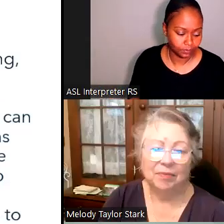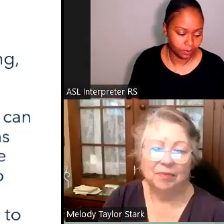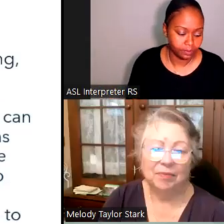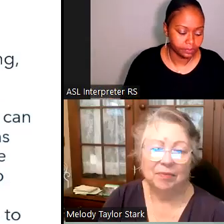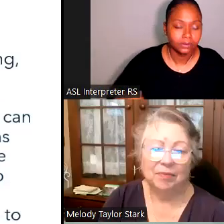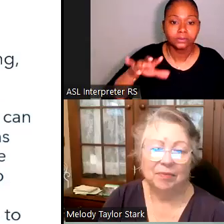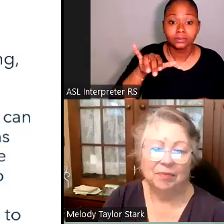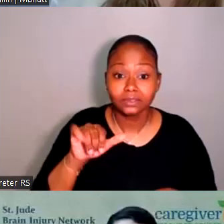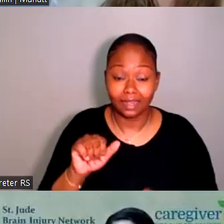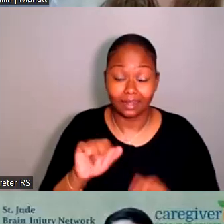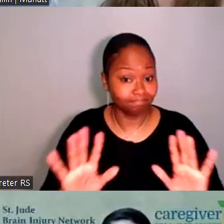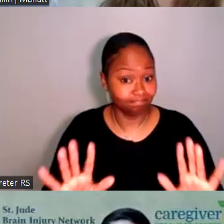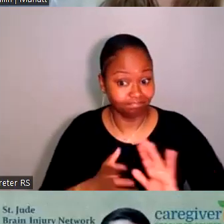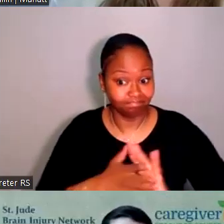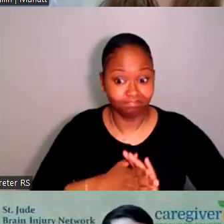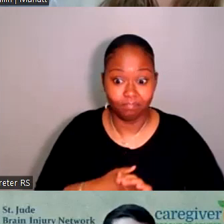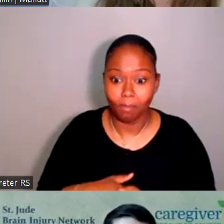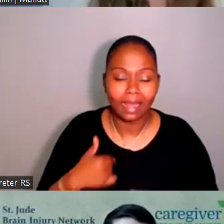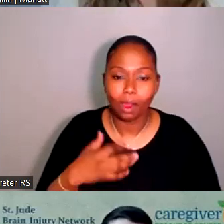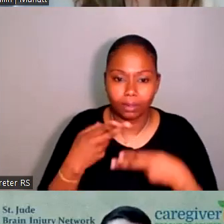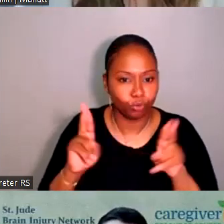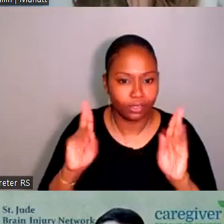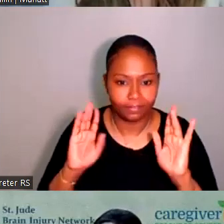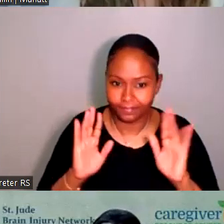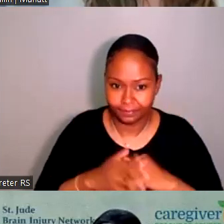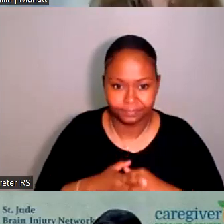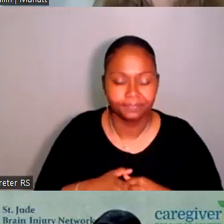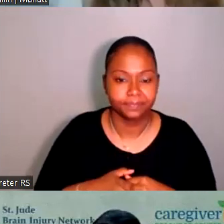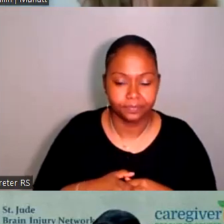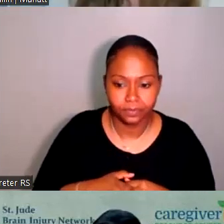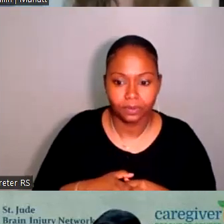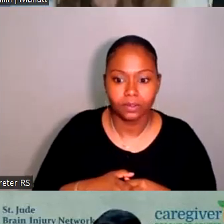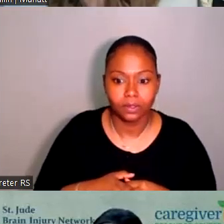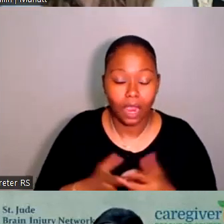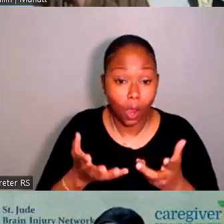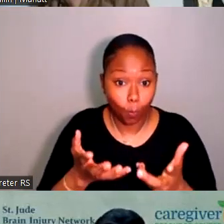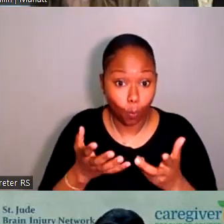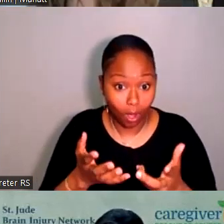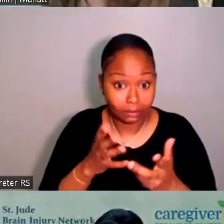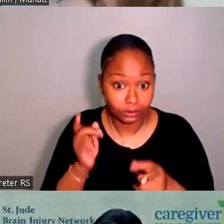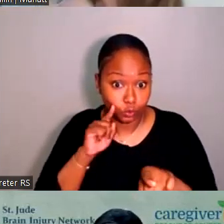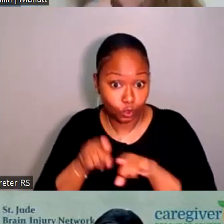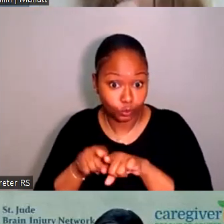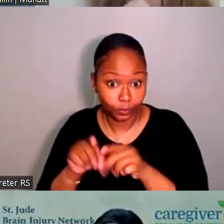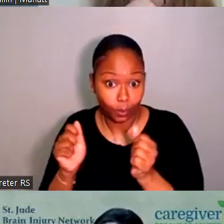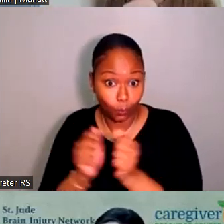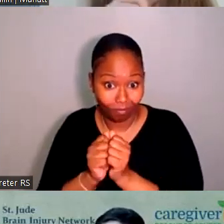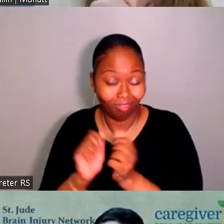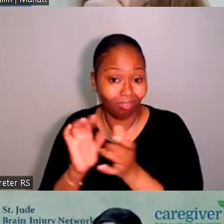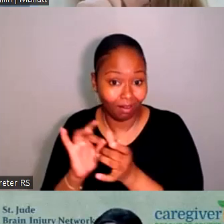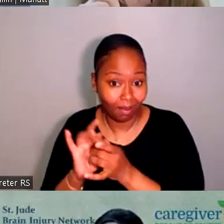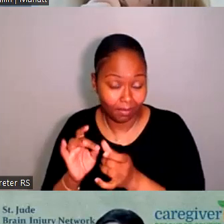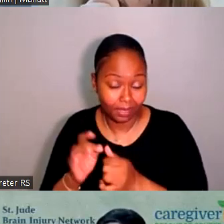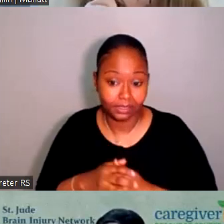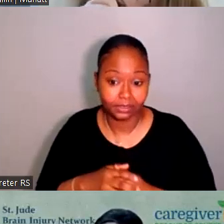Yeah, no, I'll just be really brief. I just wanted to echo the comment. I almost felt I was beat to the